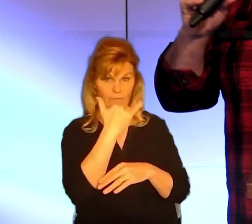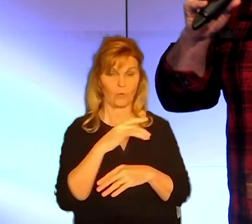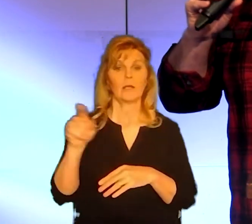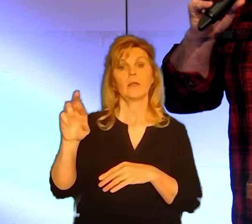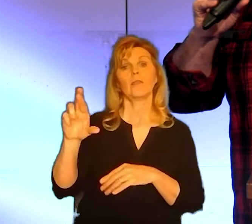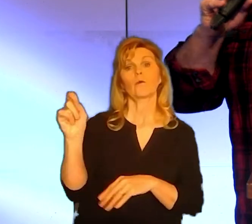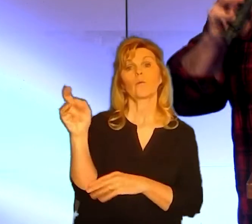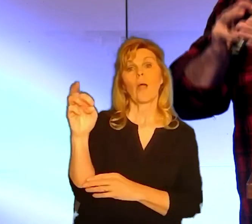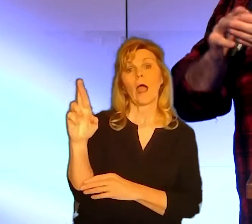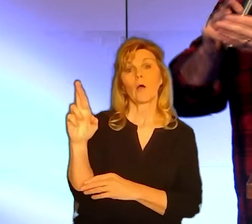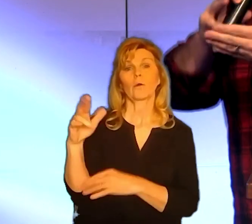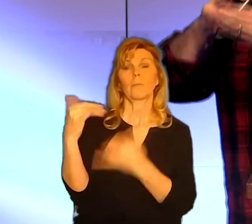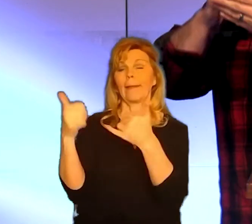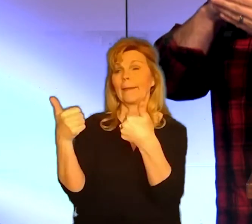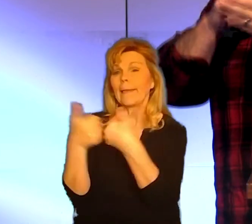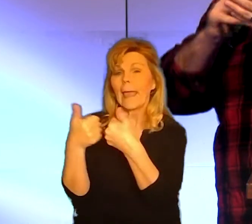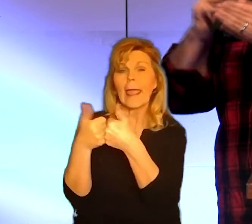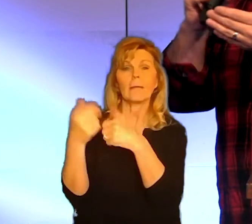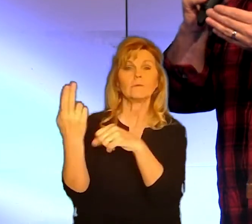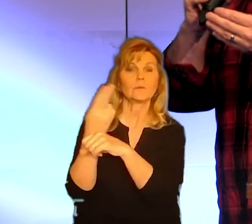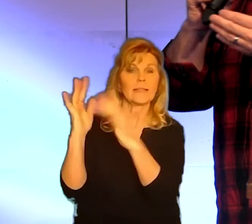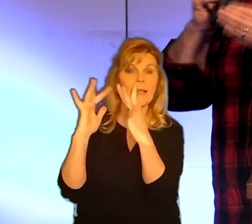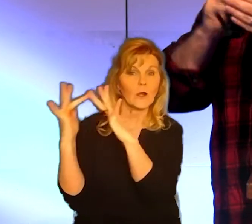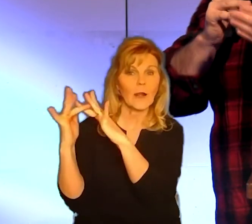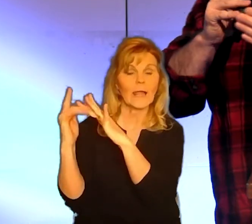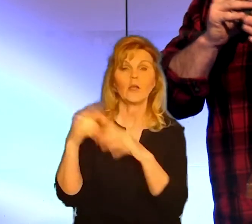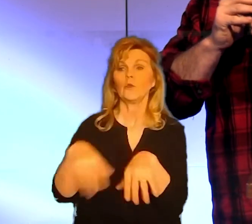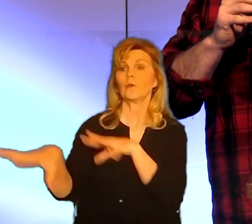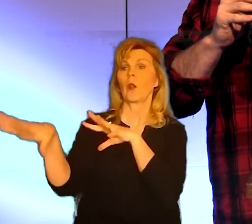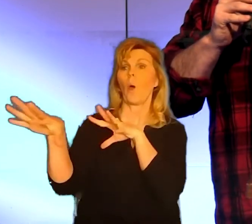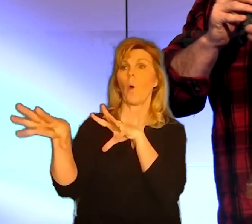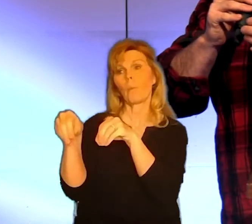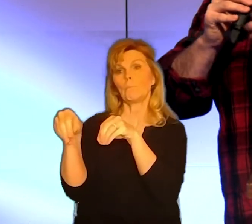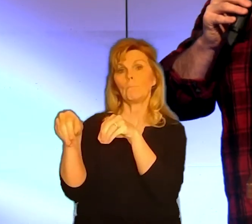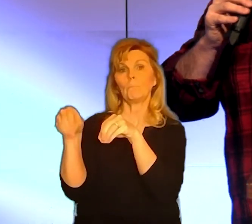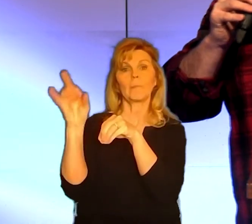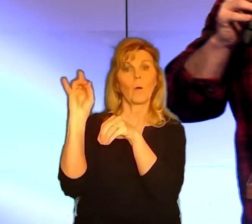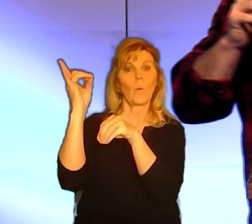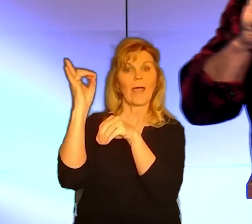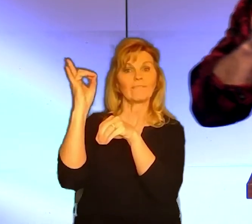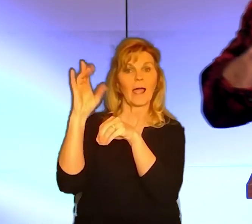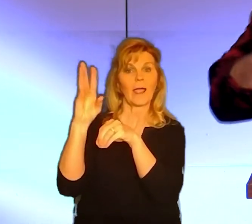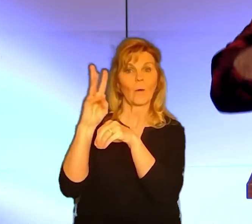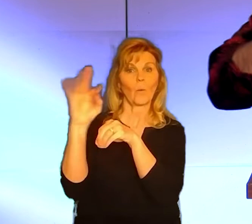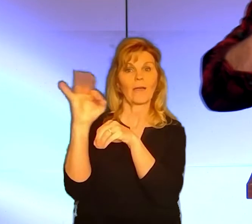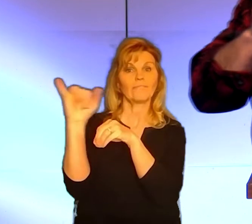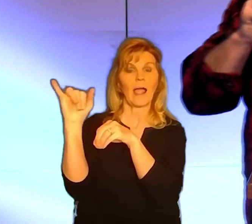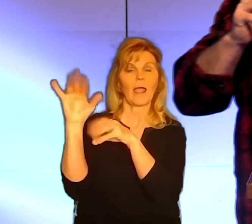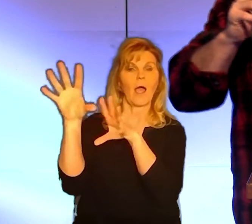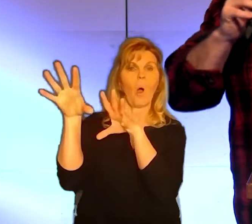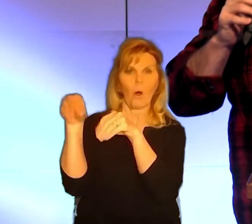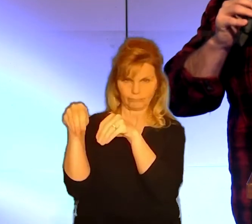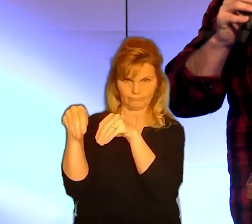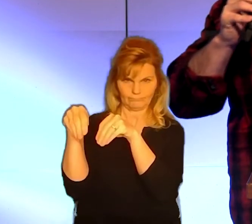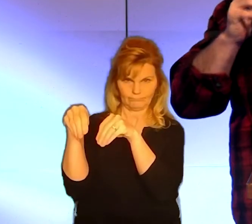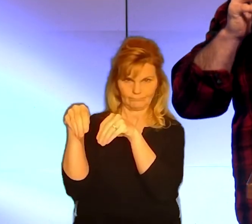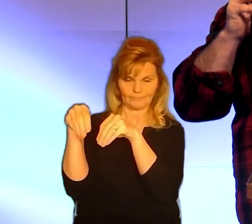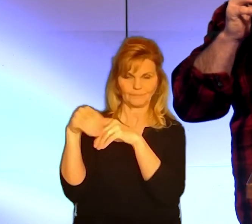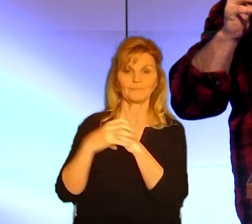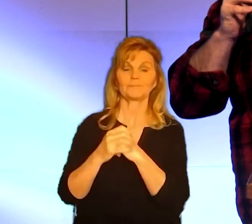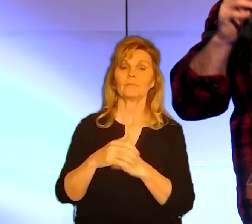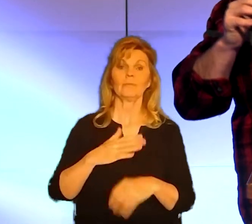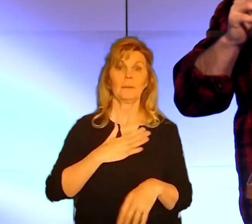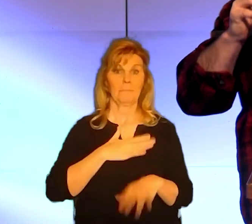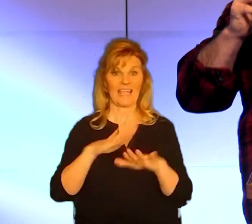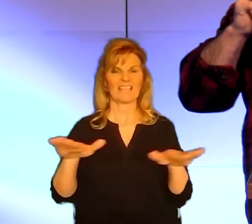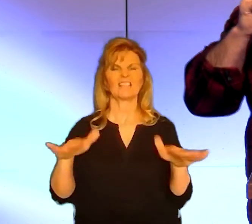shuts down. You can just be on your phone and just turn off the Wi-Fi. My kids hate that, especially when they're like playing an online